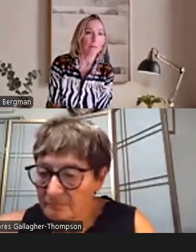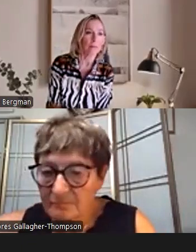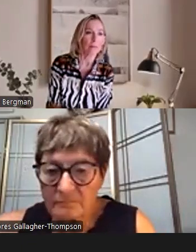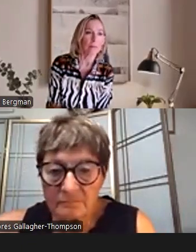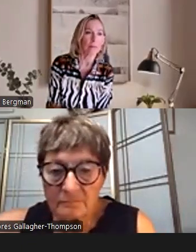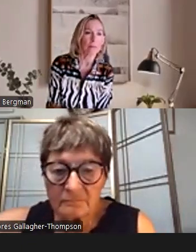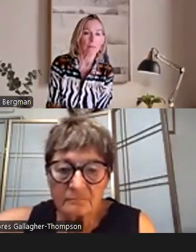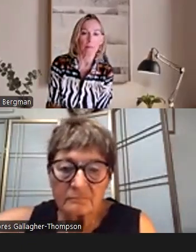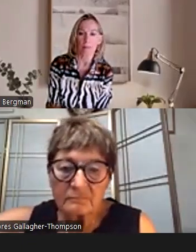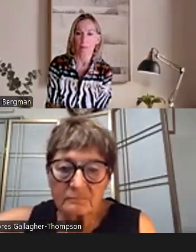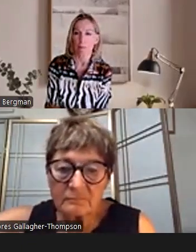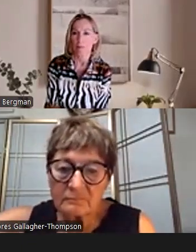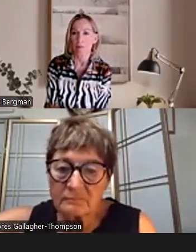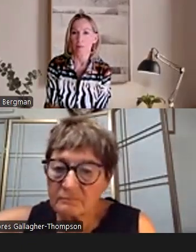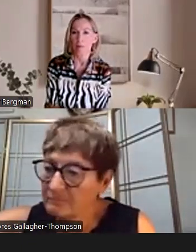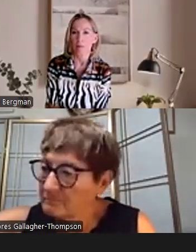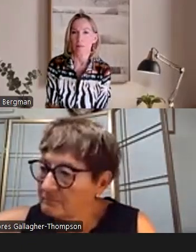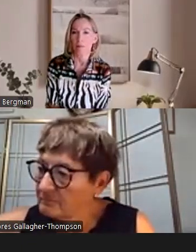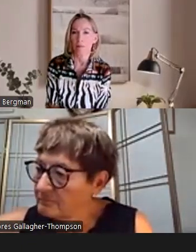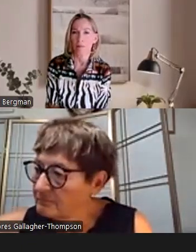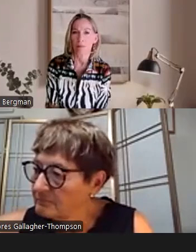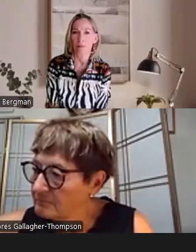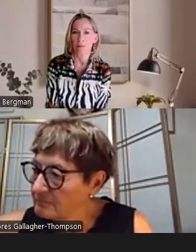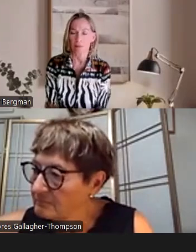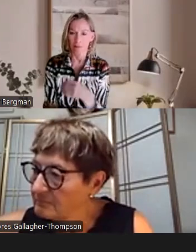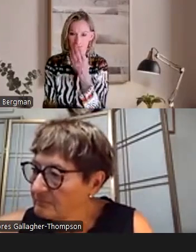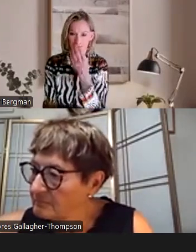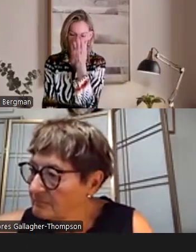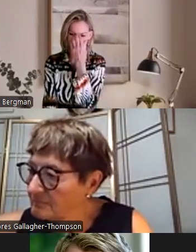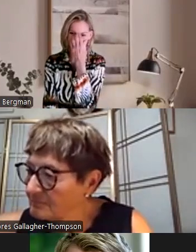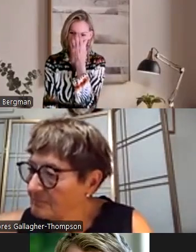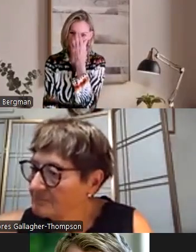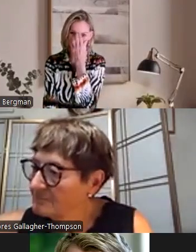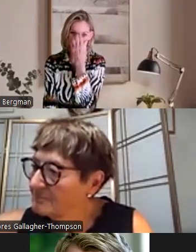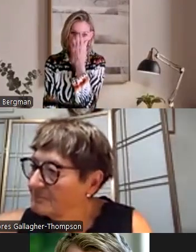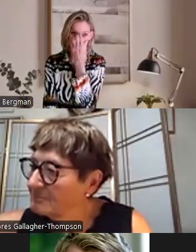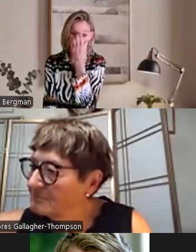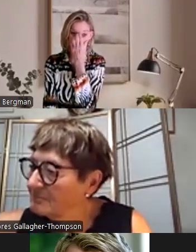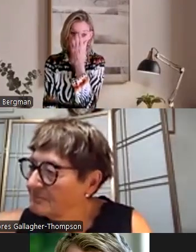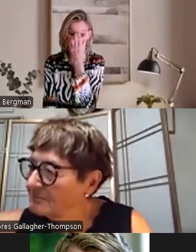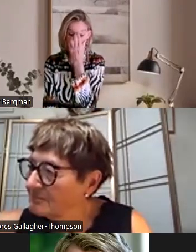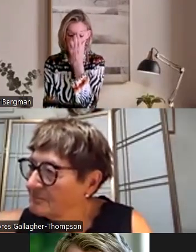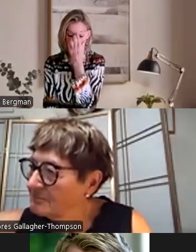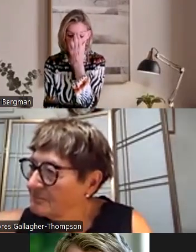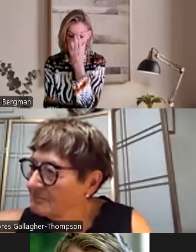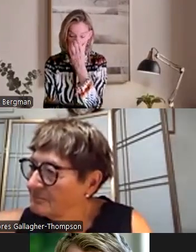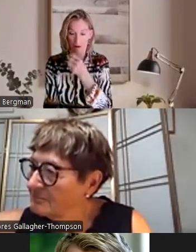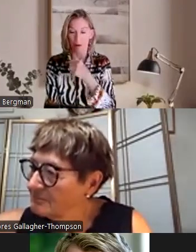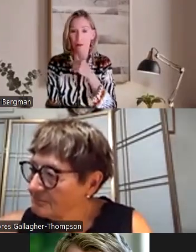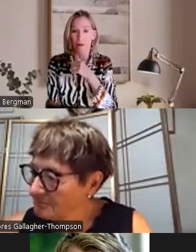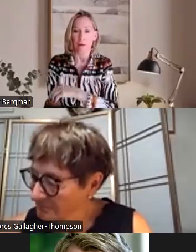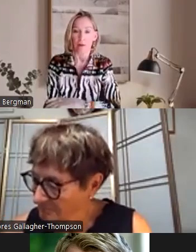Oh, you're muted, Dr. Mobley. I've been invisible for a little while, but let me add on to the last comment. Dementia Care Aware is wonderful